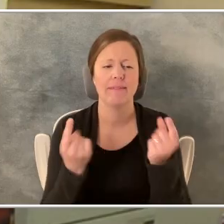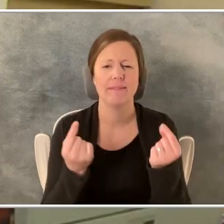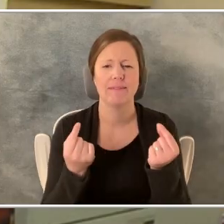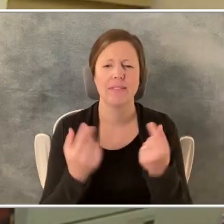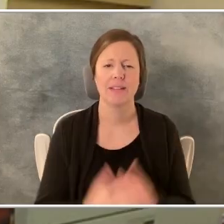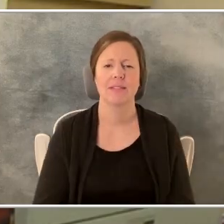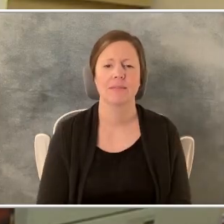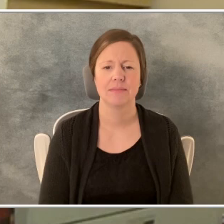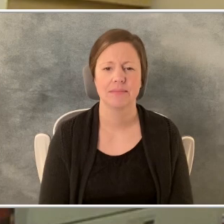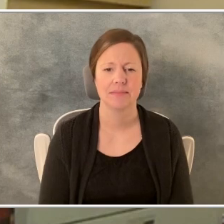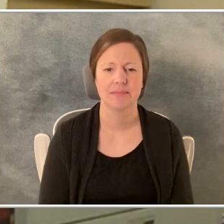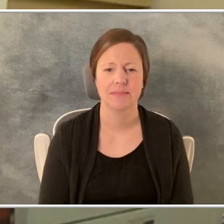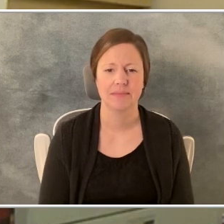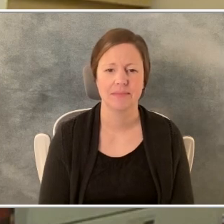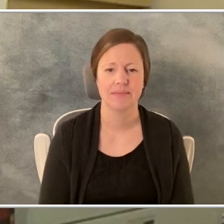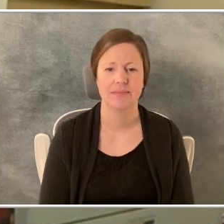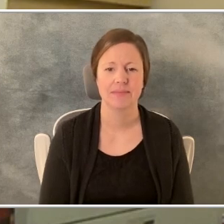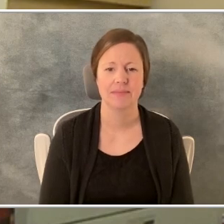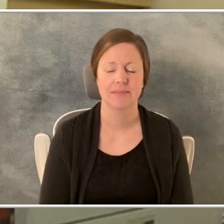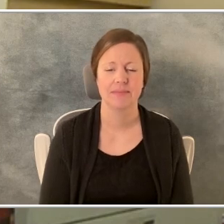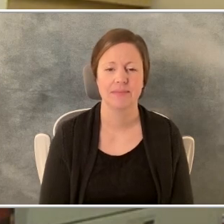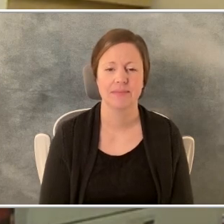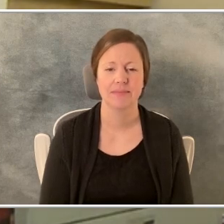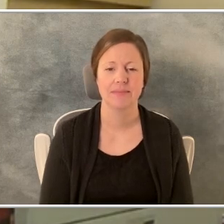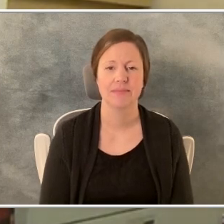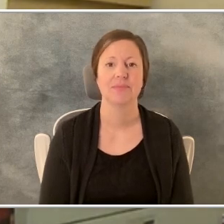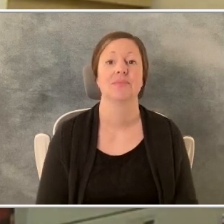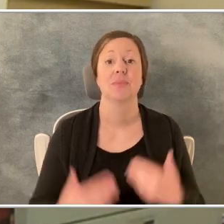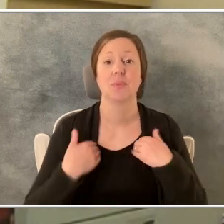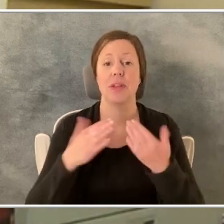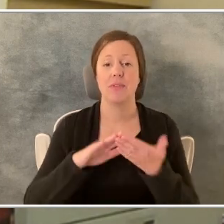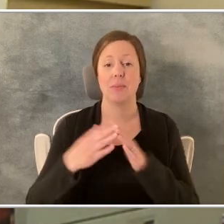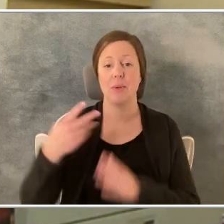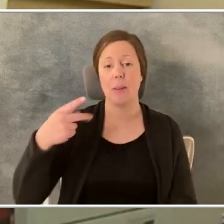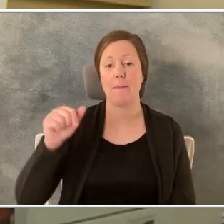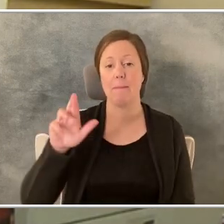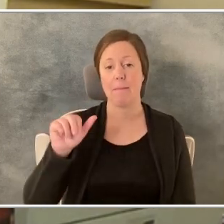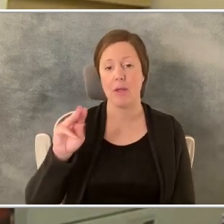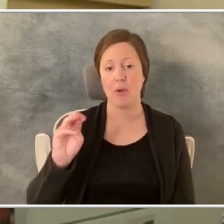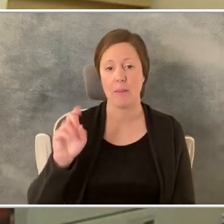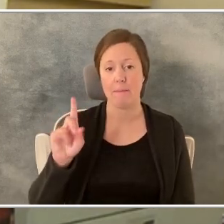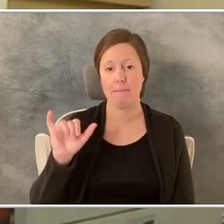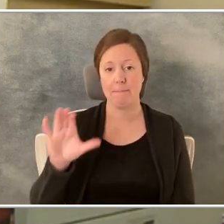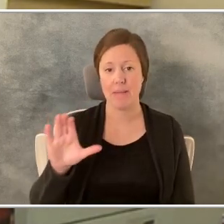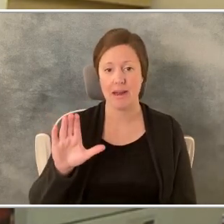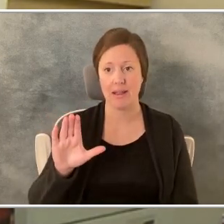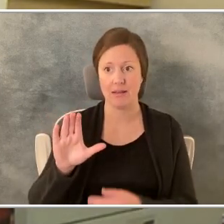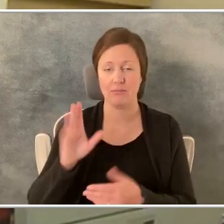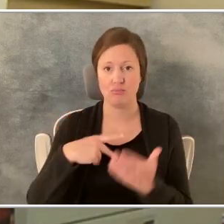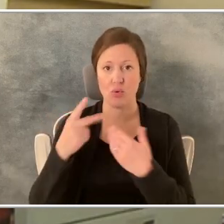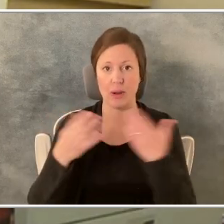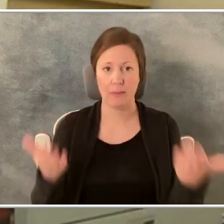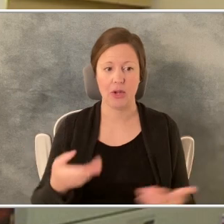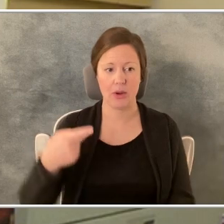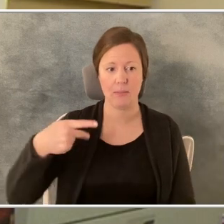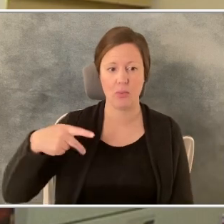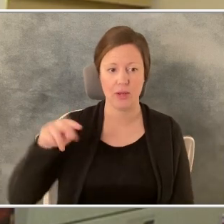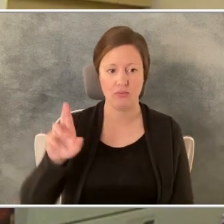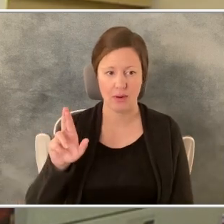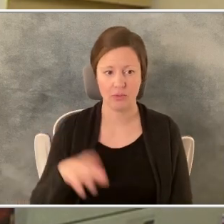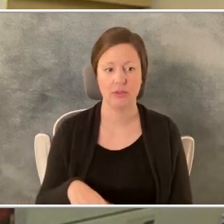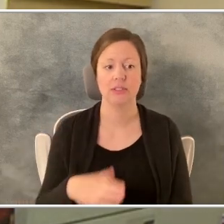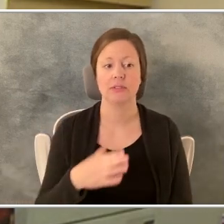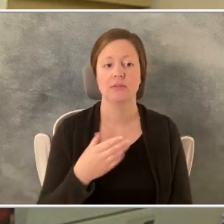So my Welcome Home initiative, we have a community paramedic program here in Point Roberts, and it's unlike